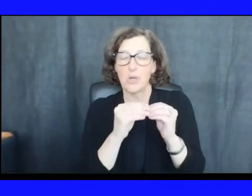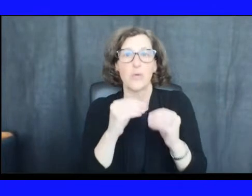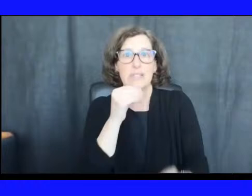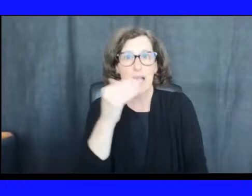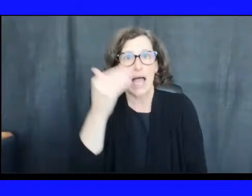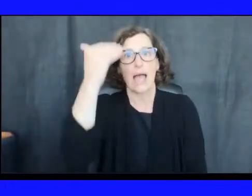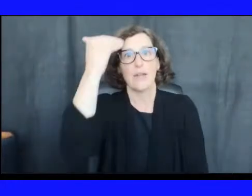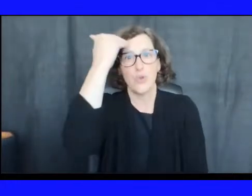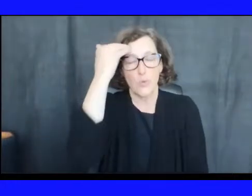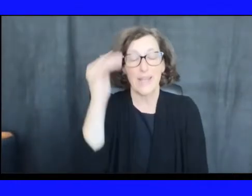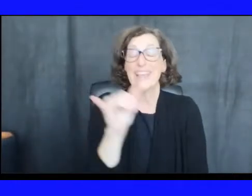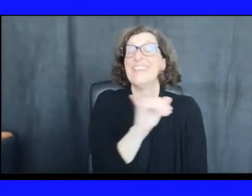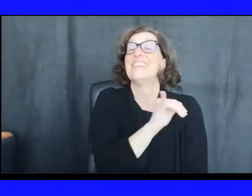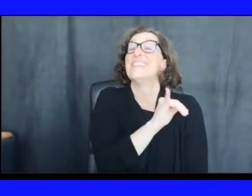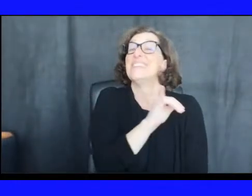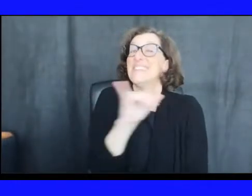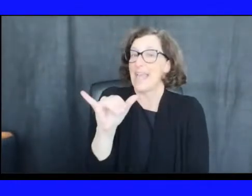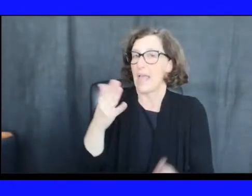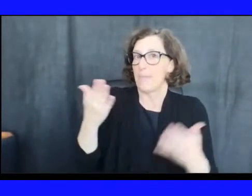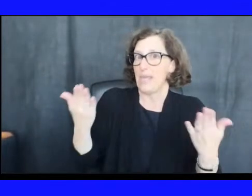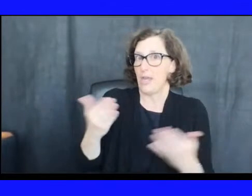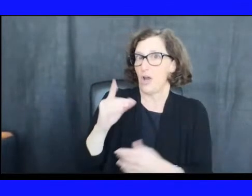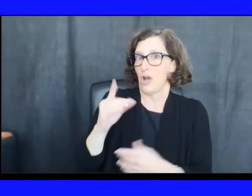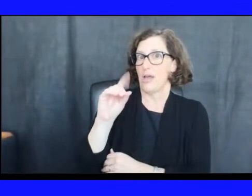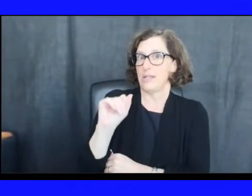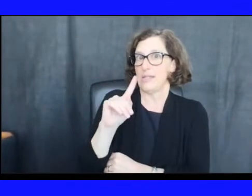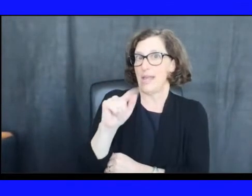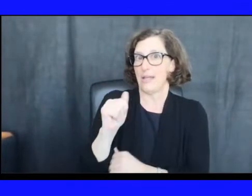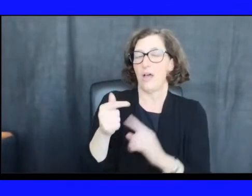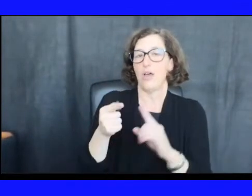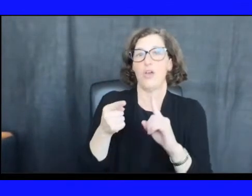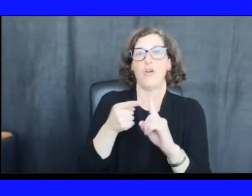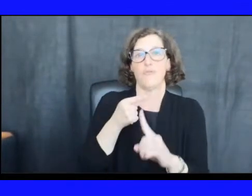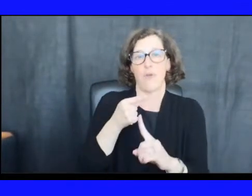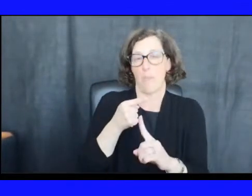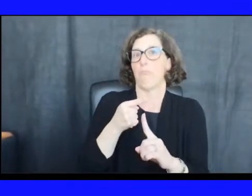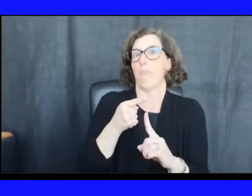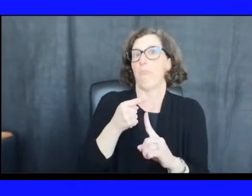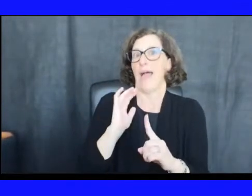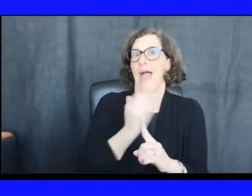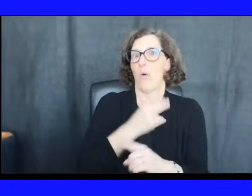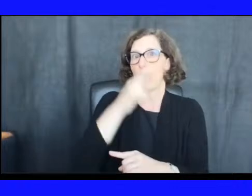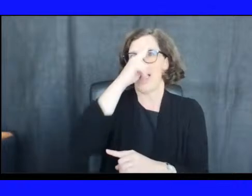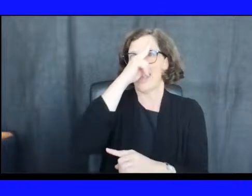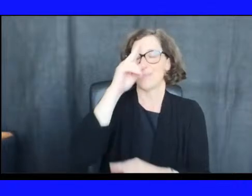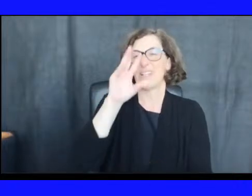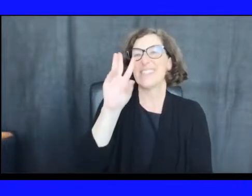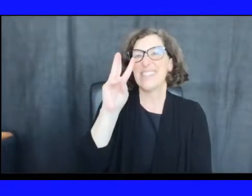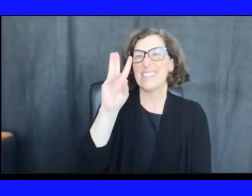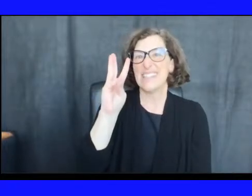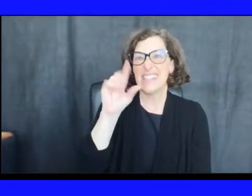at those. Can we go back, please? So of those that we do have data on,